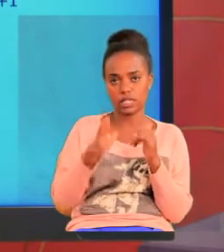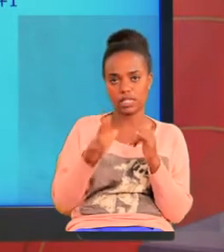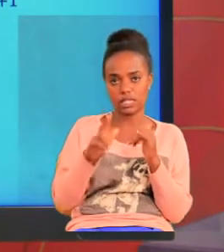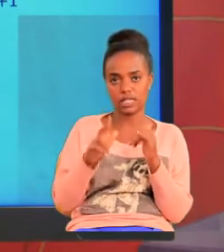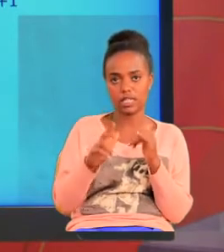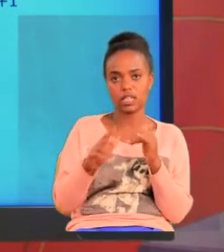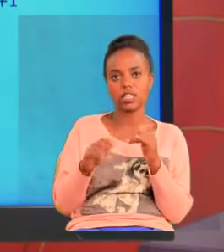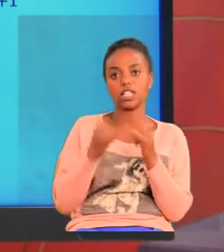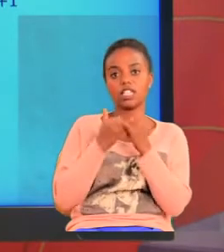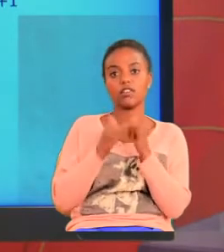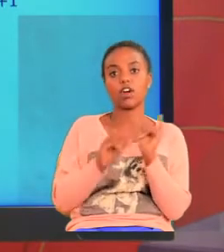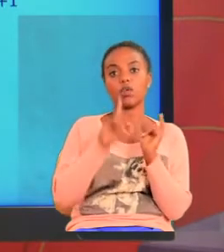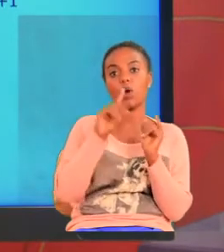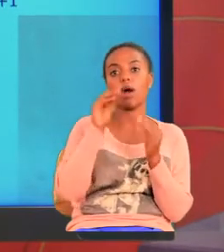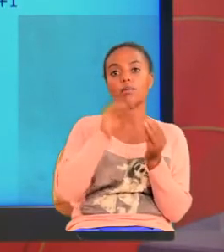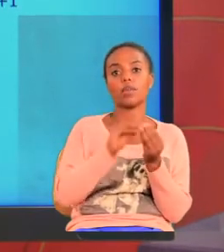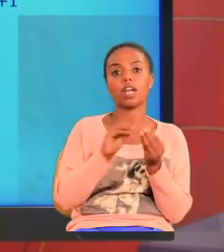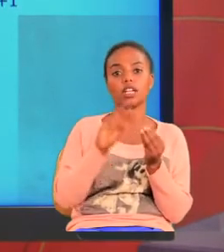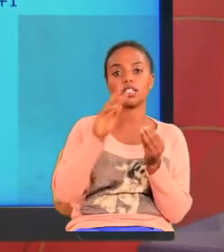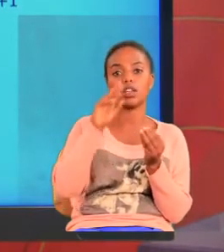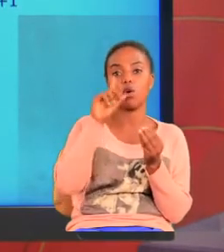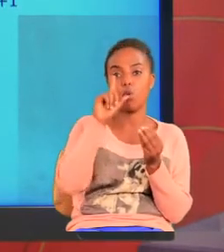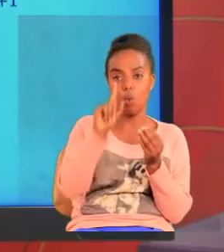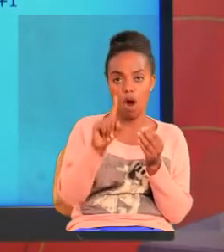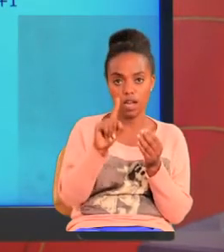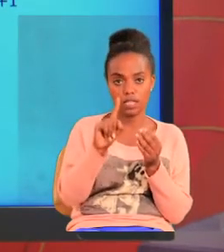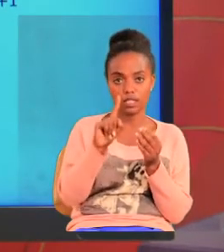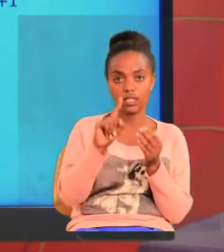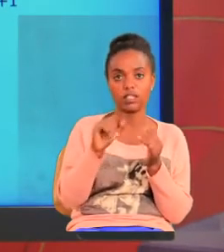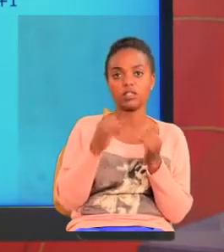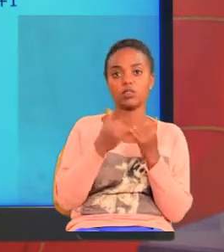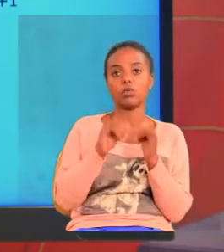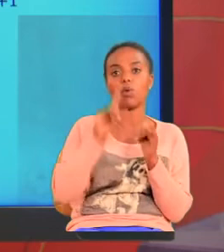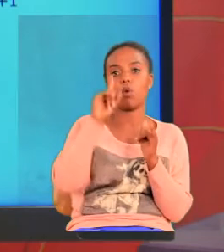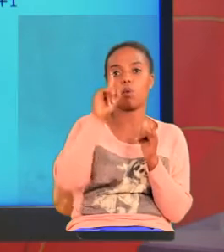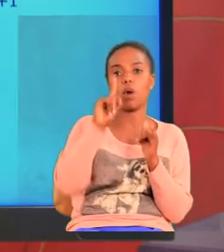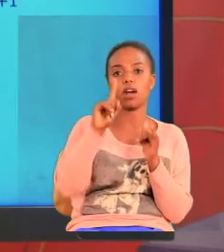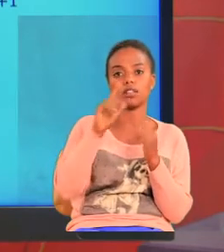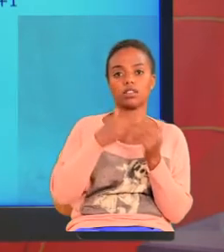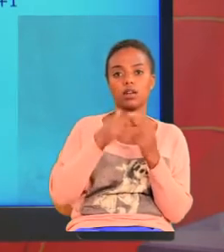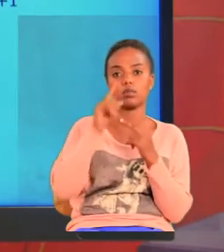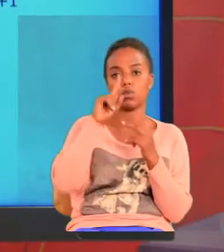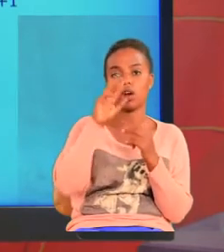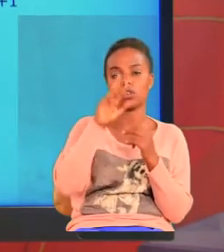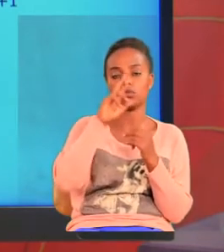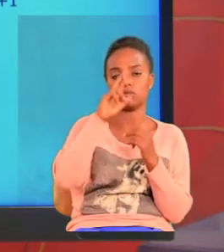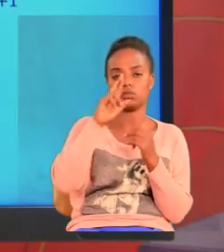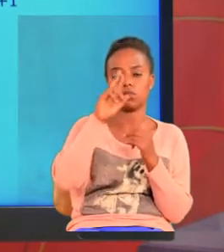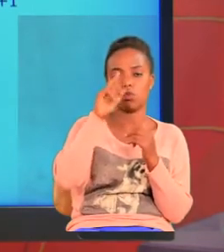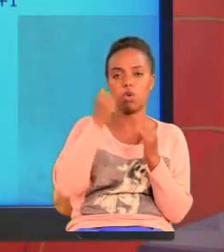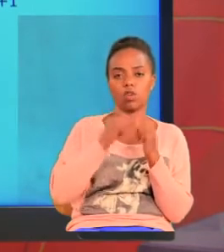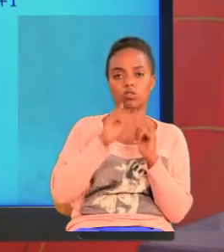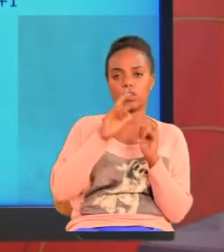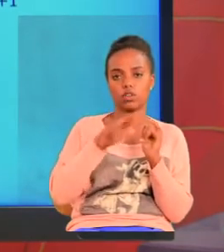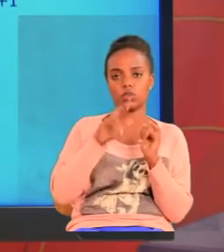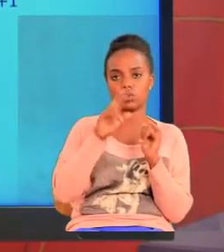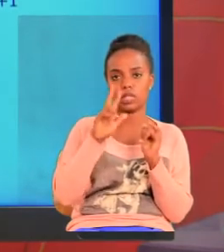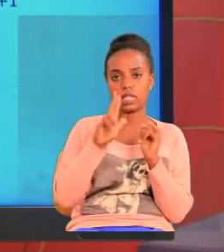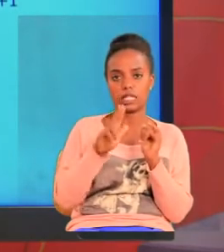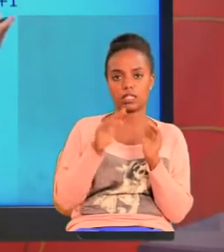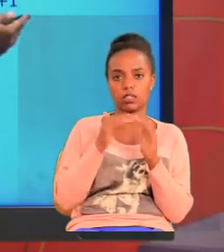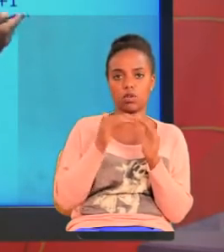1 plus tan 45 is 1, tan 30 is 1 over root 3, 1 times 1 over root 3 this one. So simplifying this, you